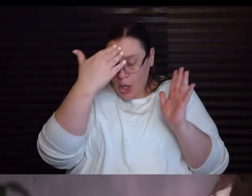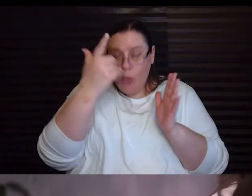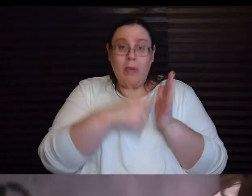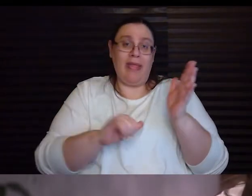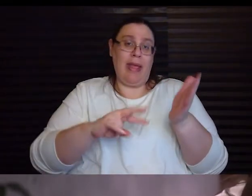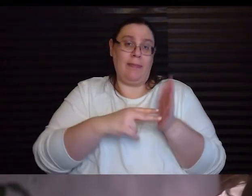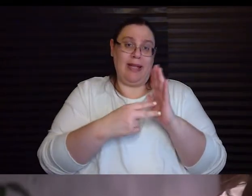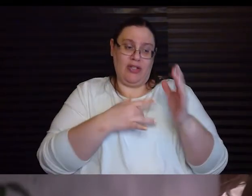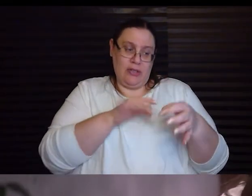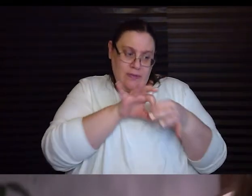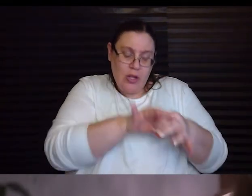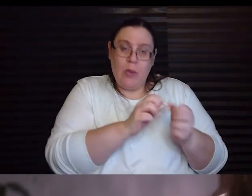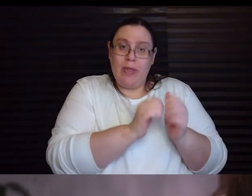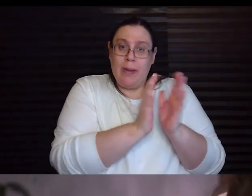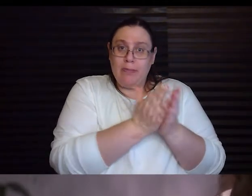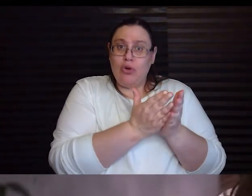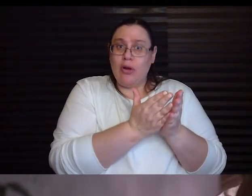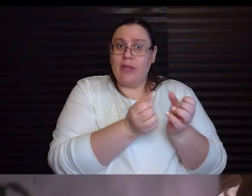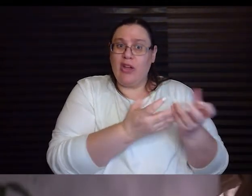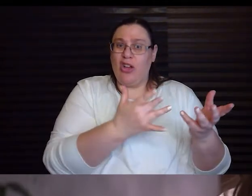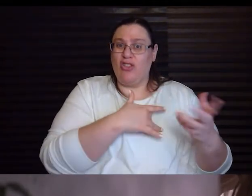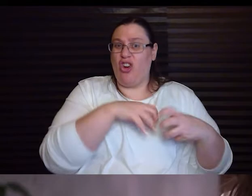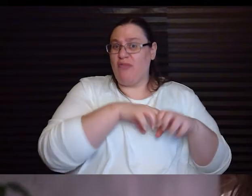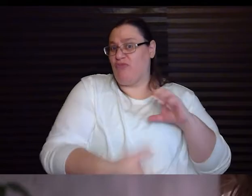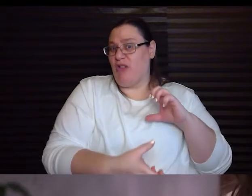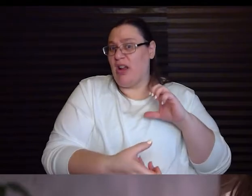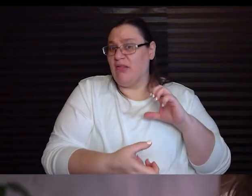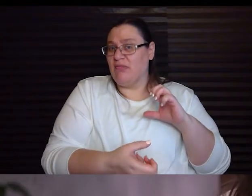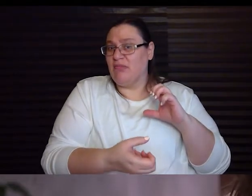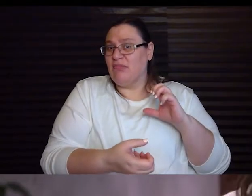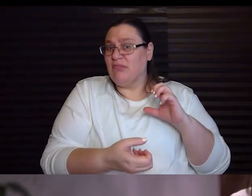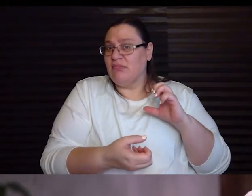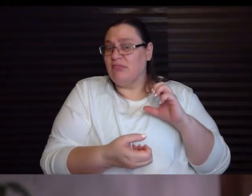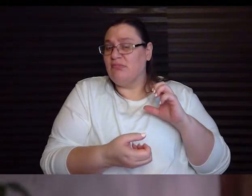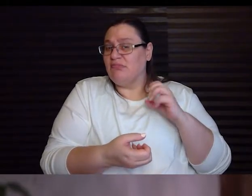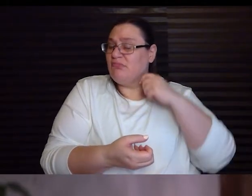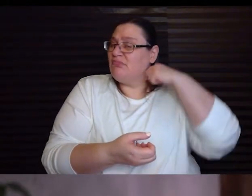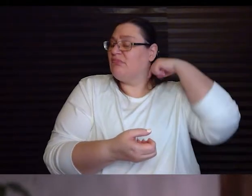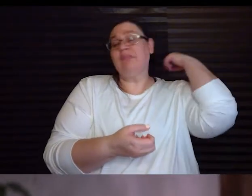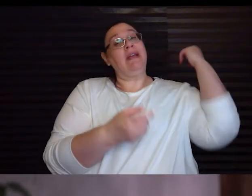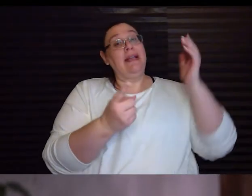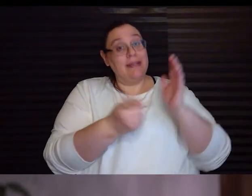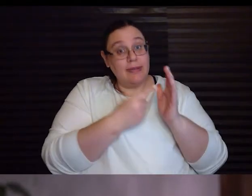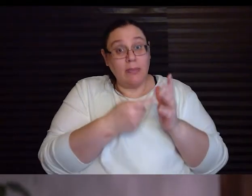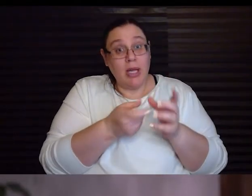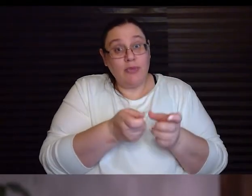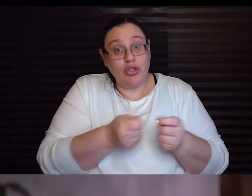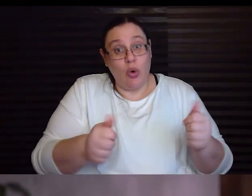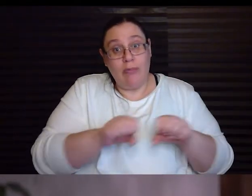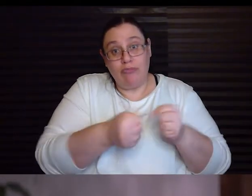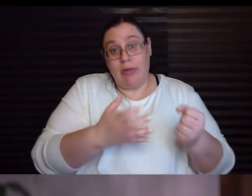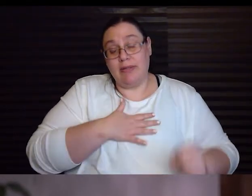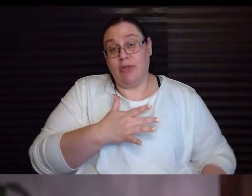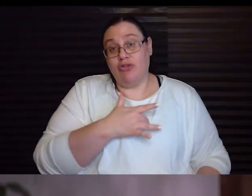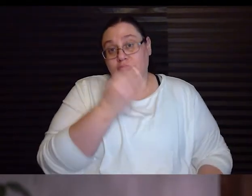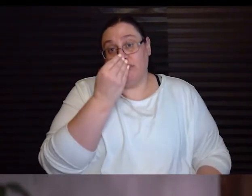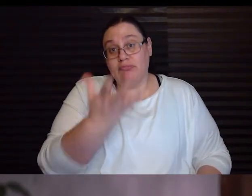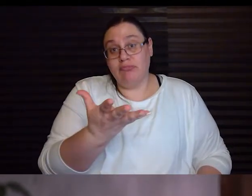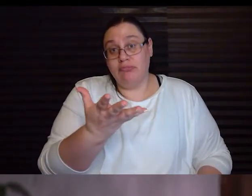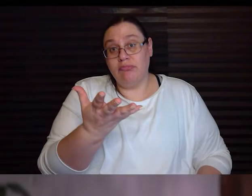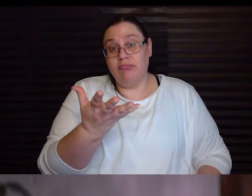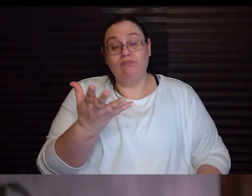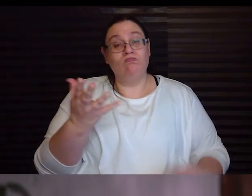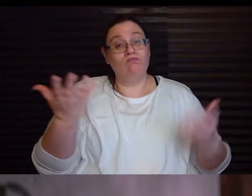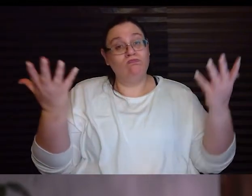to be in relationship with a book that breaks your heart. And sometimes Torah breaks mine. And